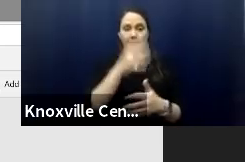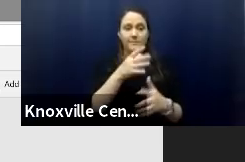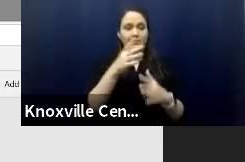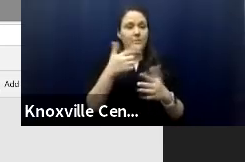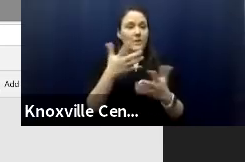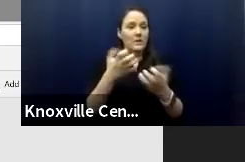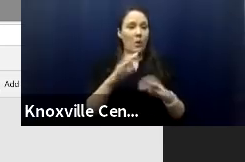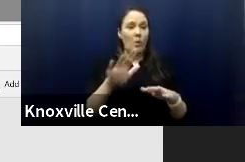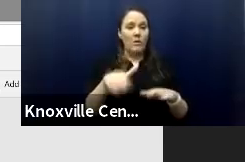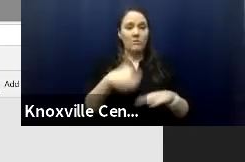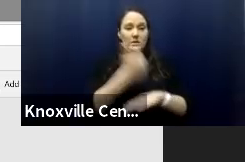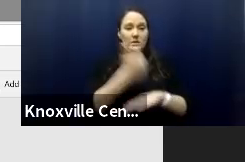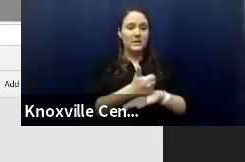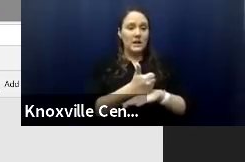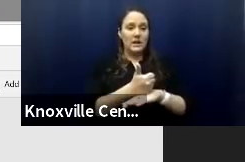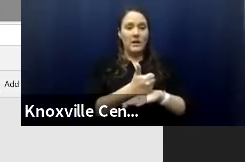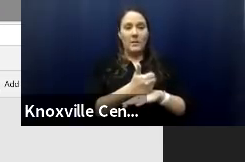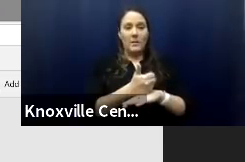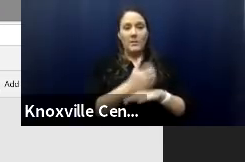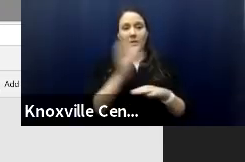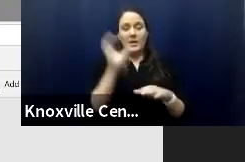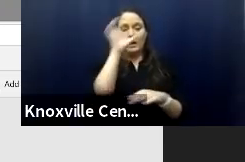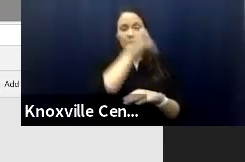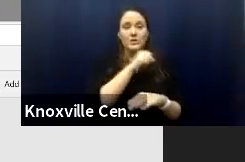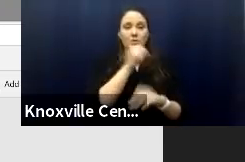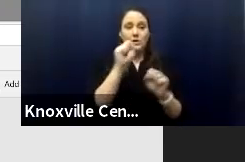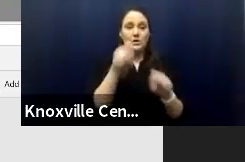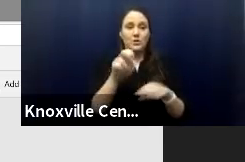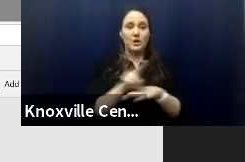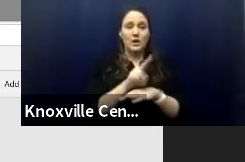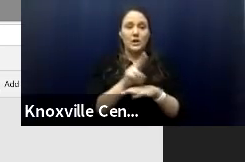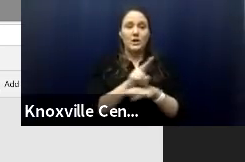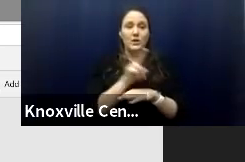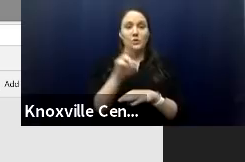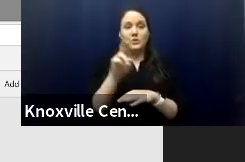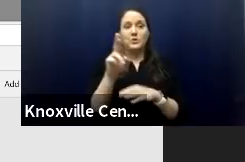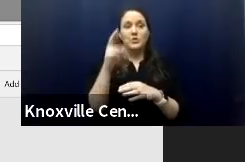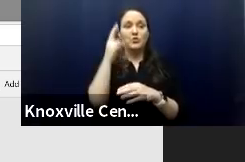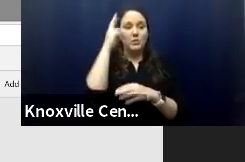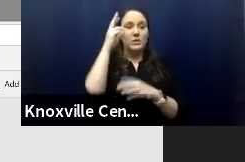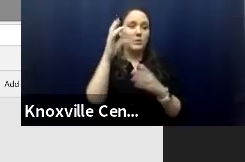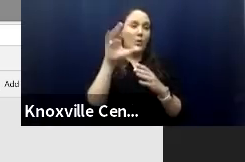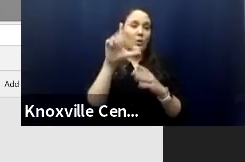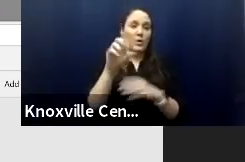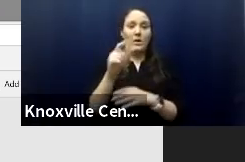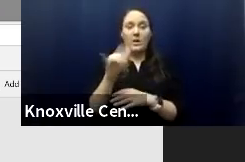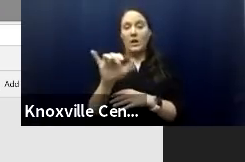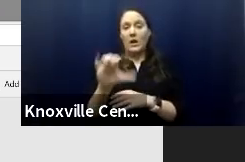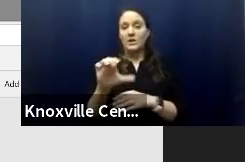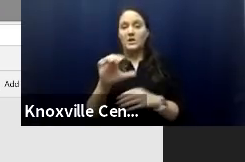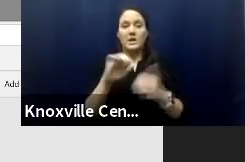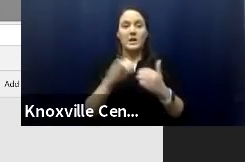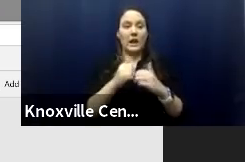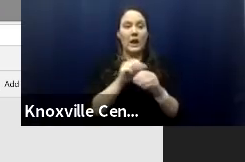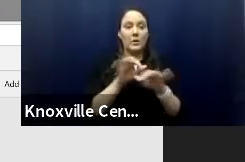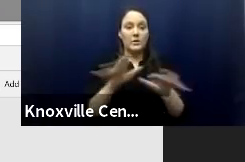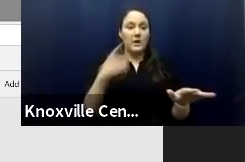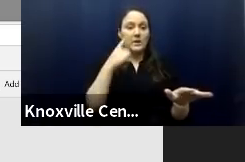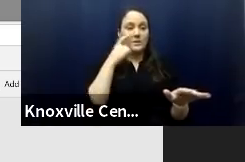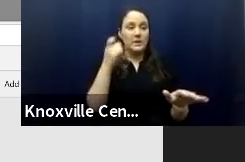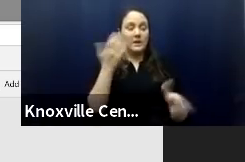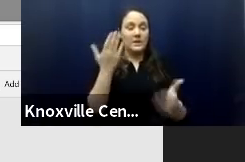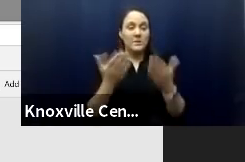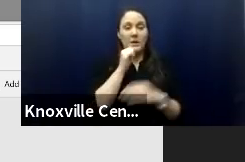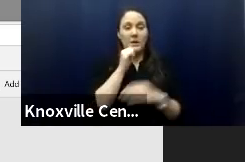we can't just use rational logic about how COVID-19 spreads to make decisions, because we may not always have the level